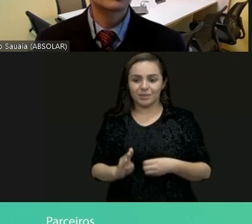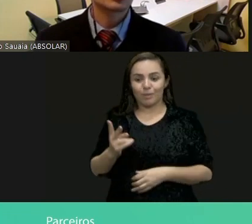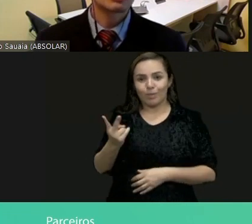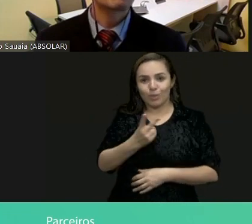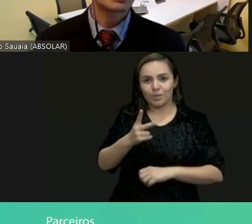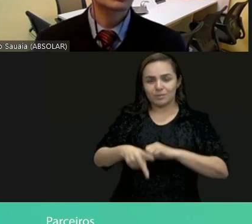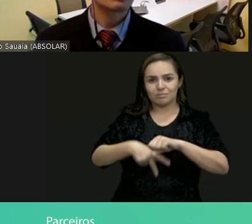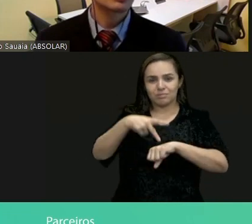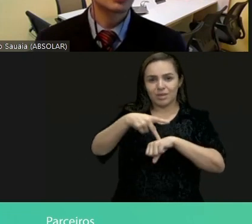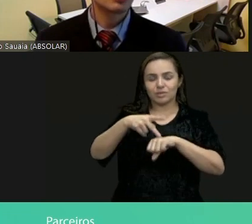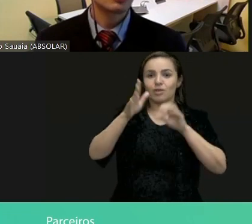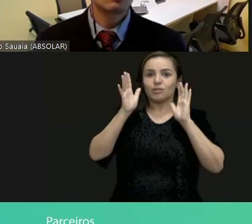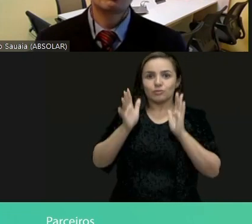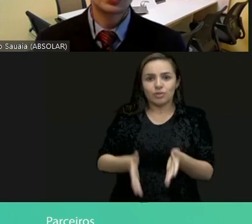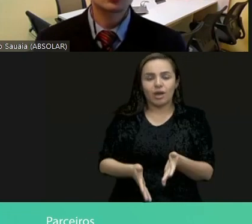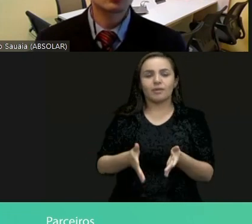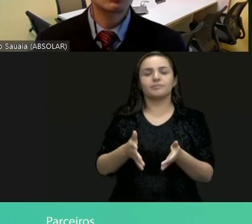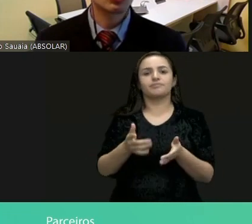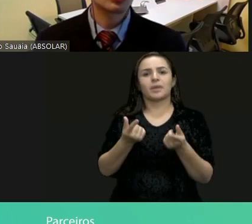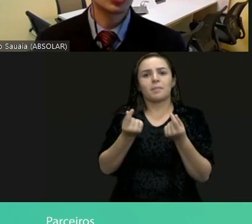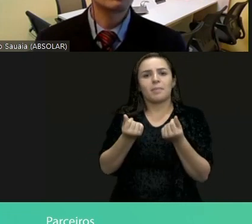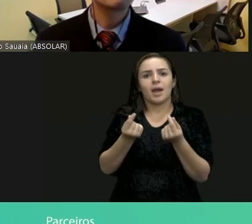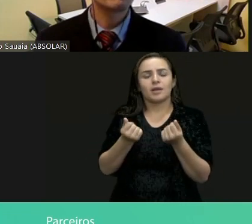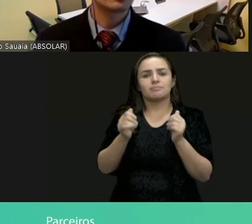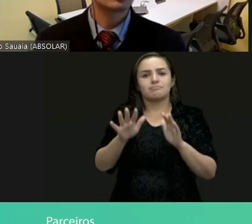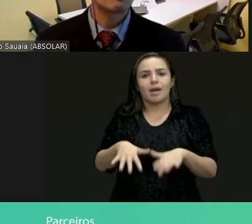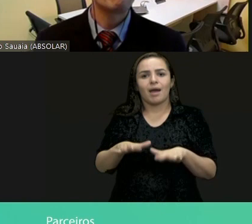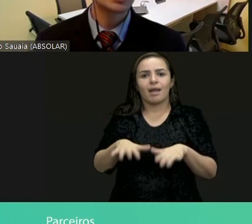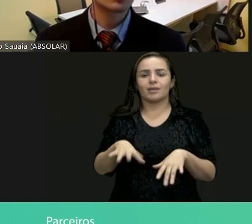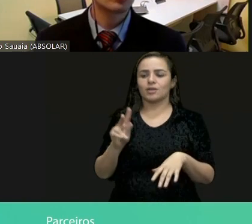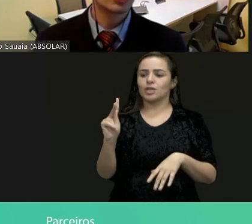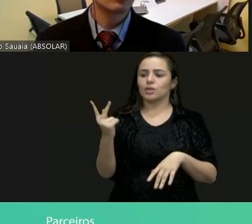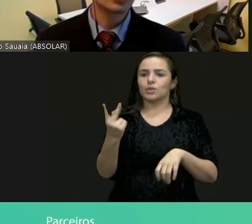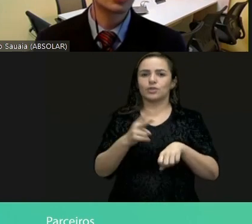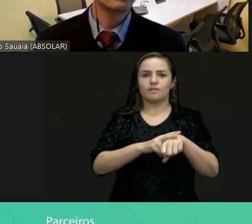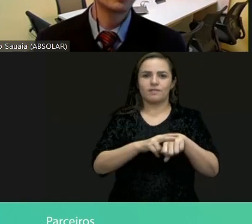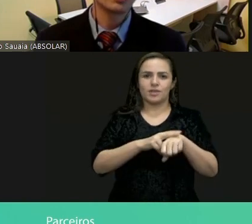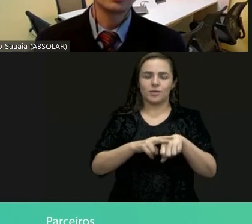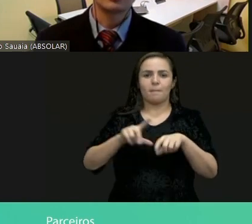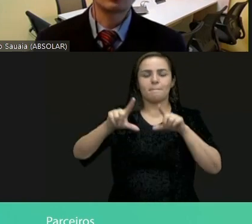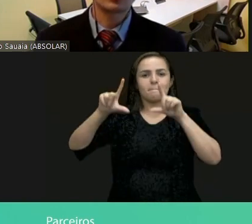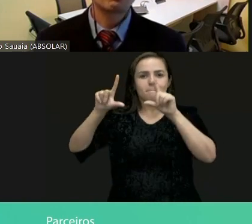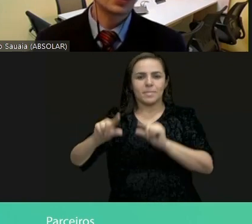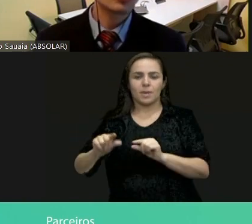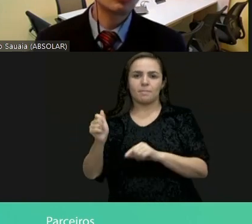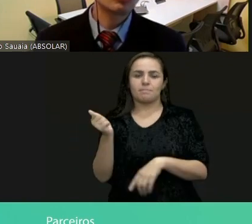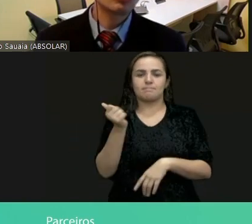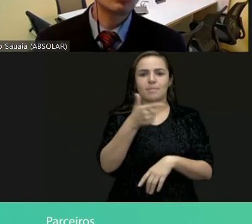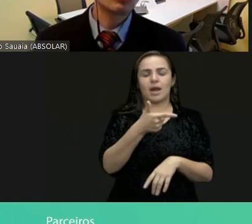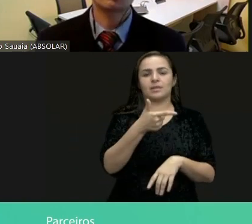these countries already have green hydrogen